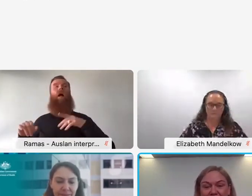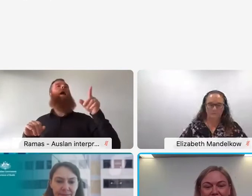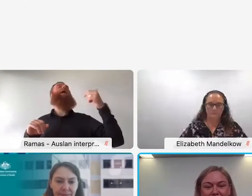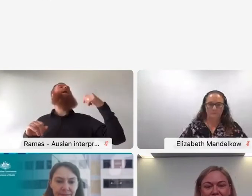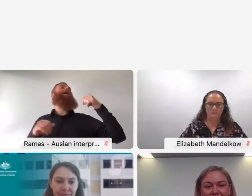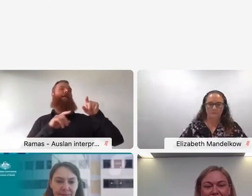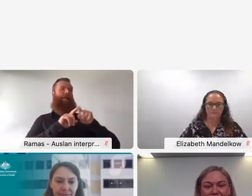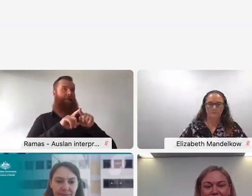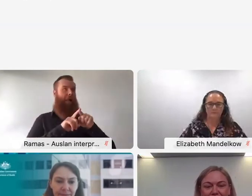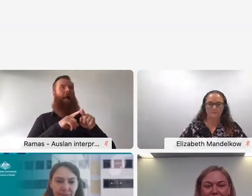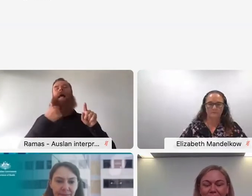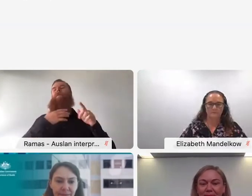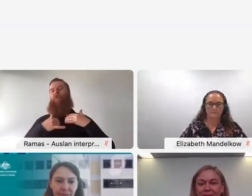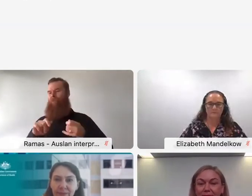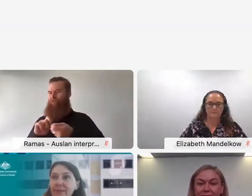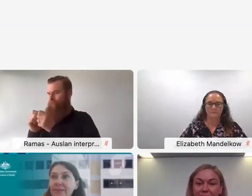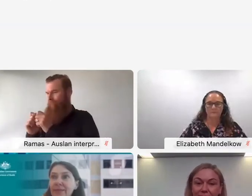for all of us.